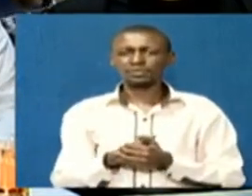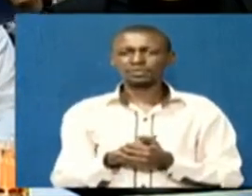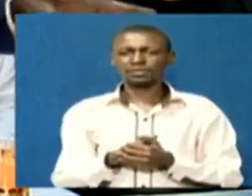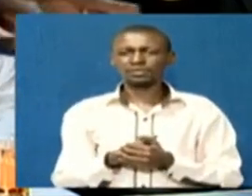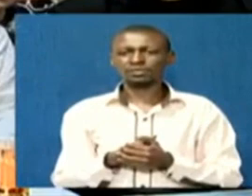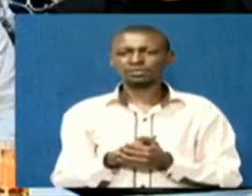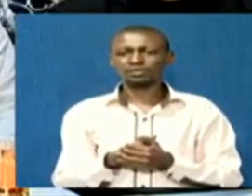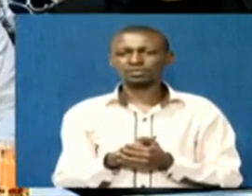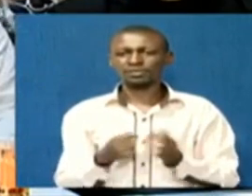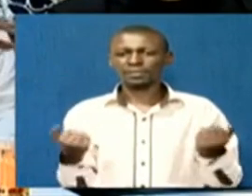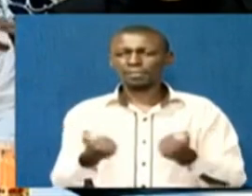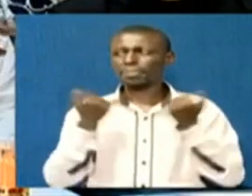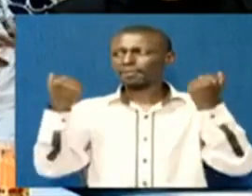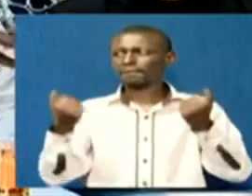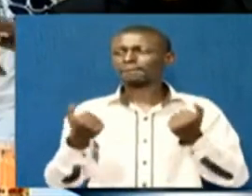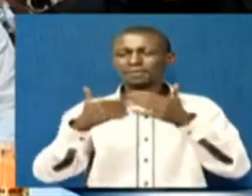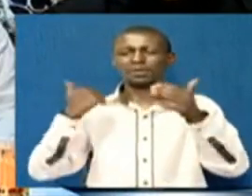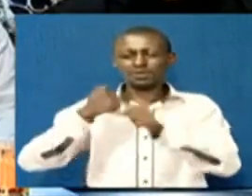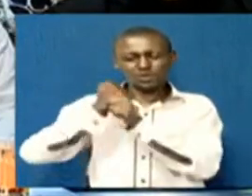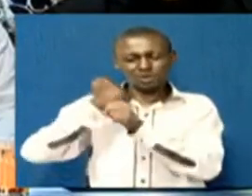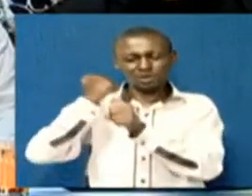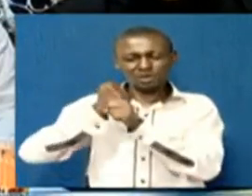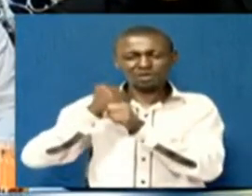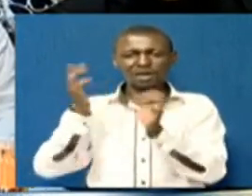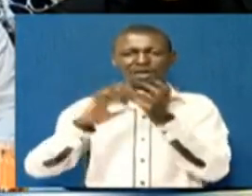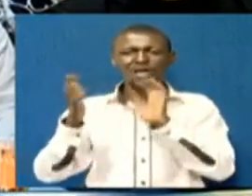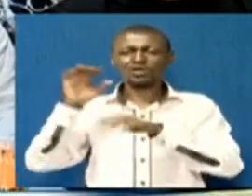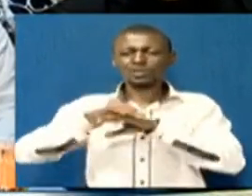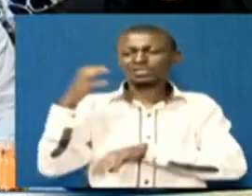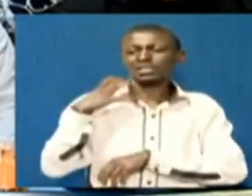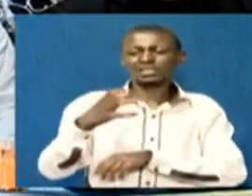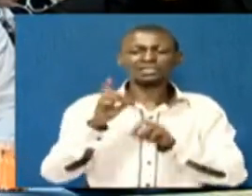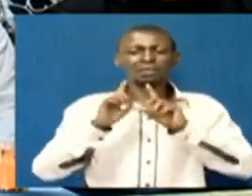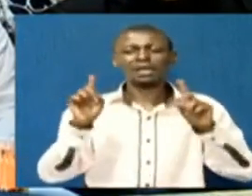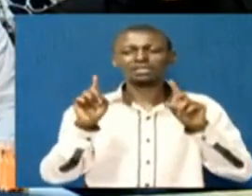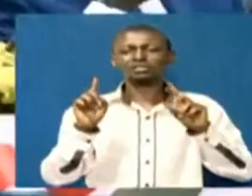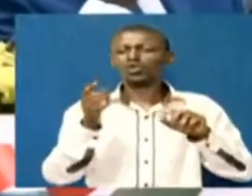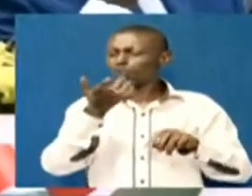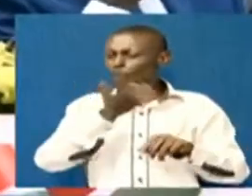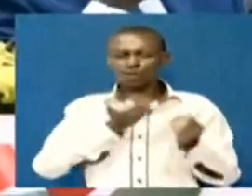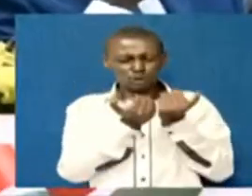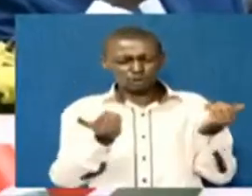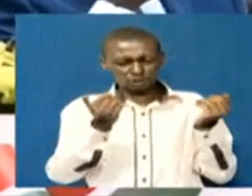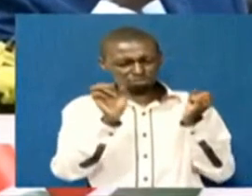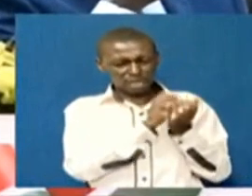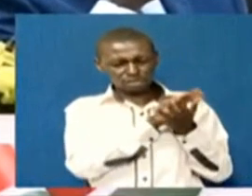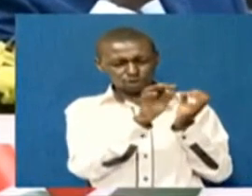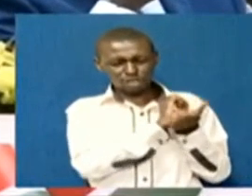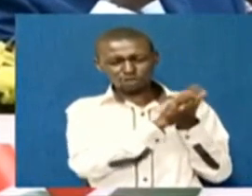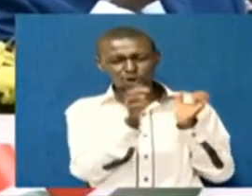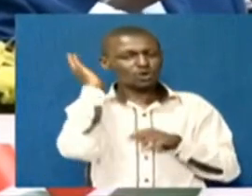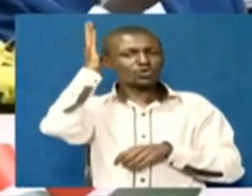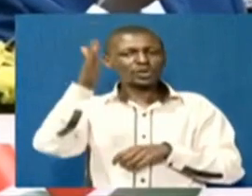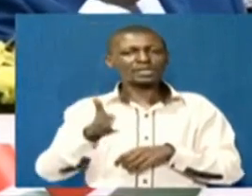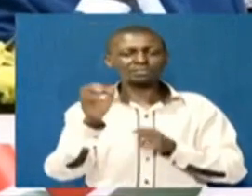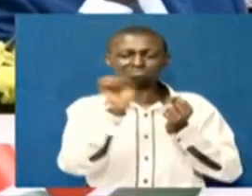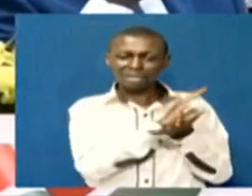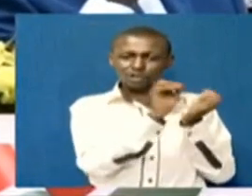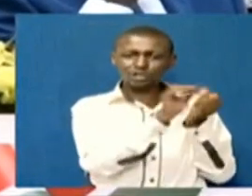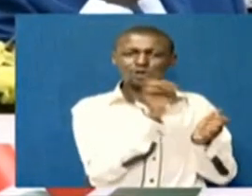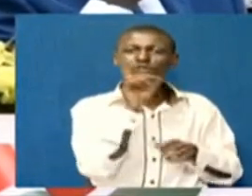The wealth that you labored for is destroyed by your own progeny. After they've destroyed